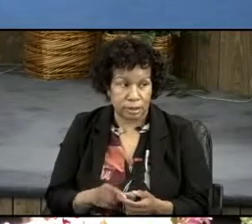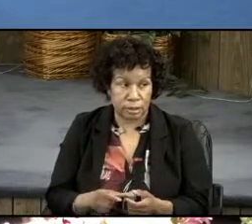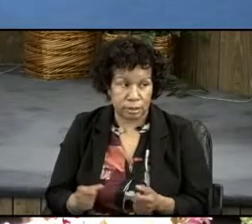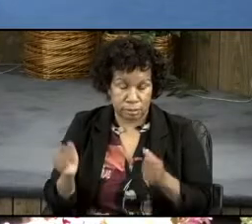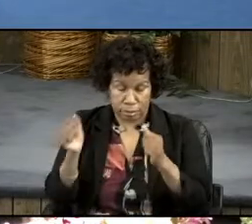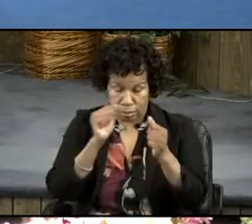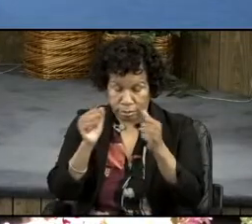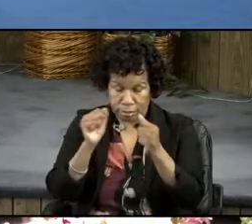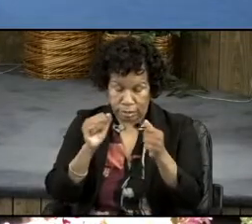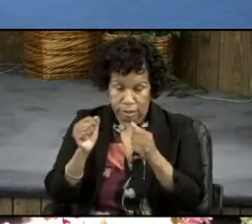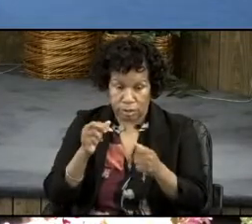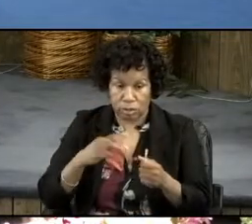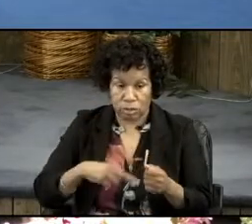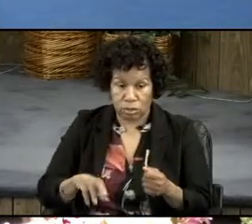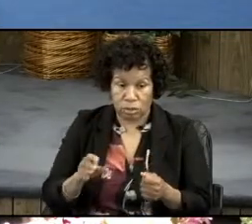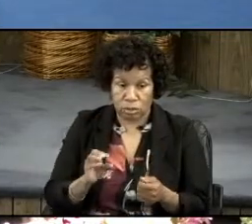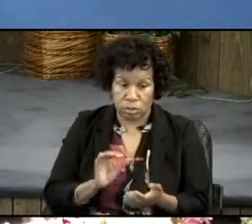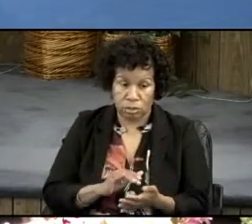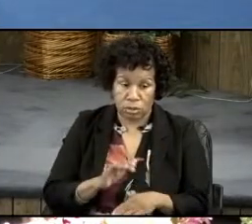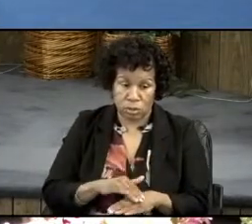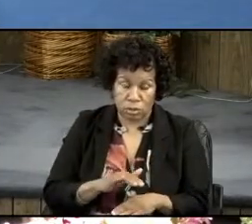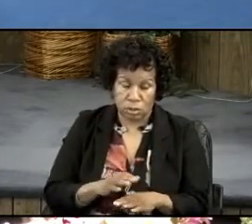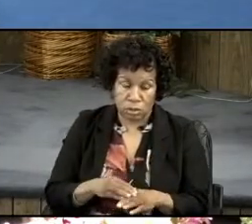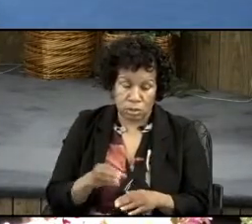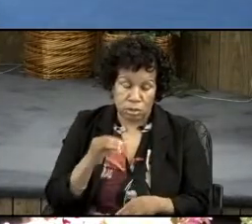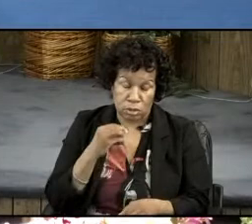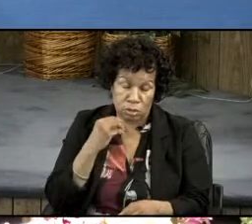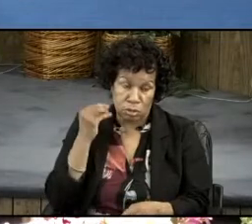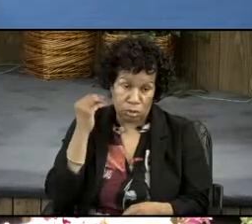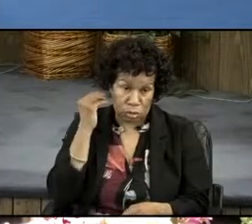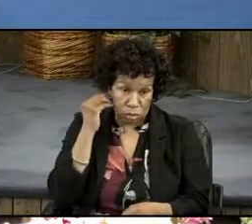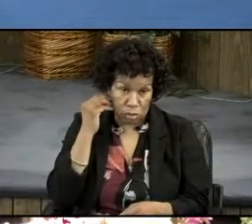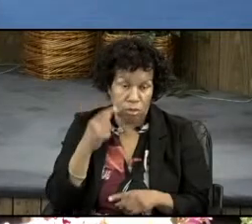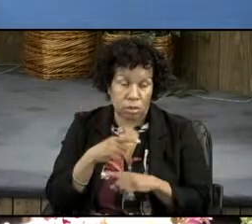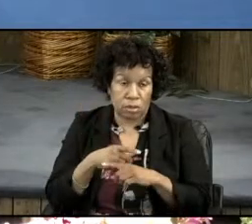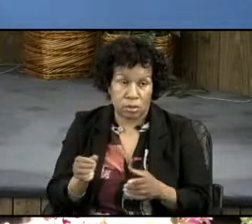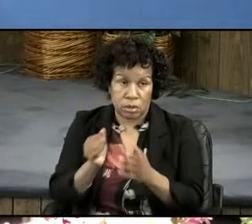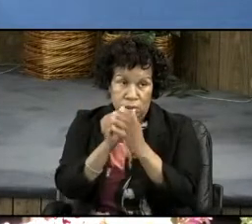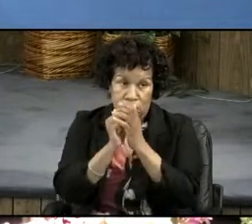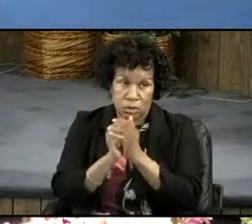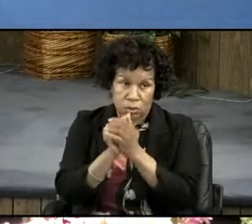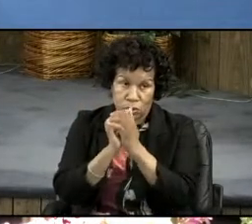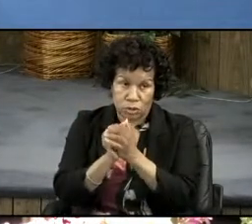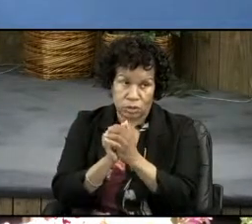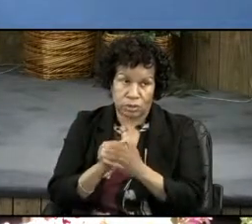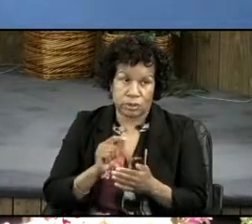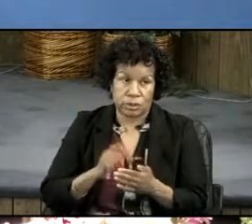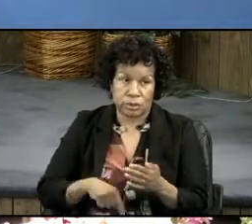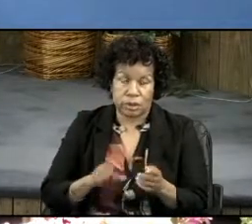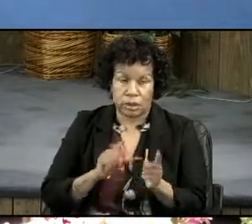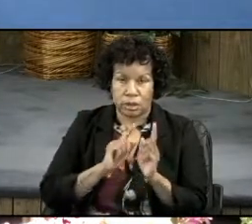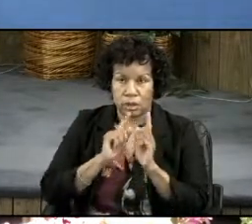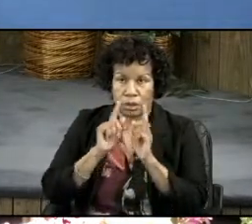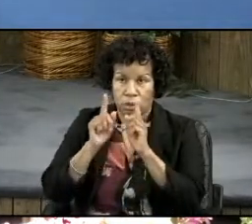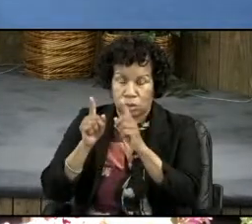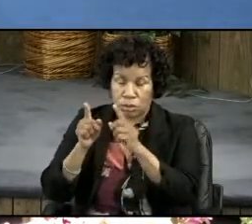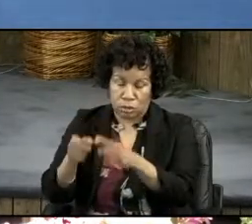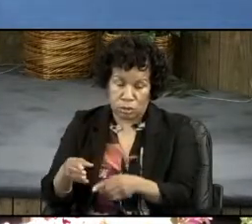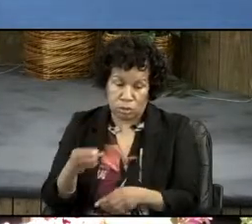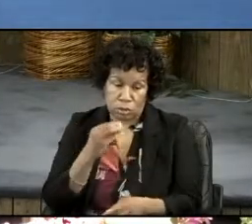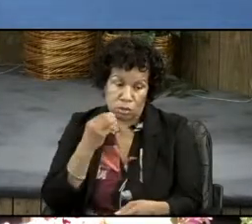home. However, the worshiper, he can't go home. He's in the